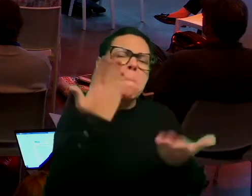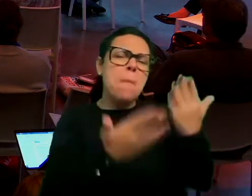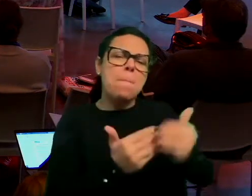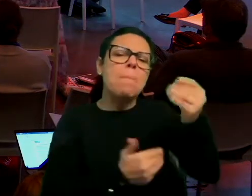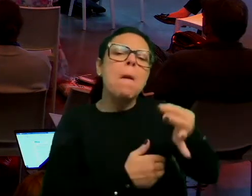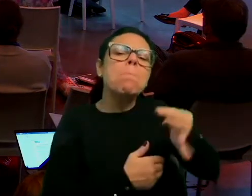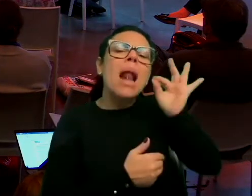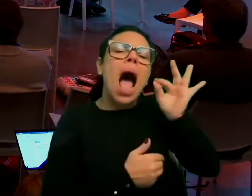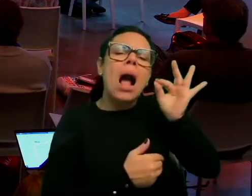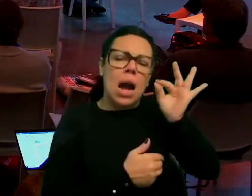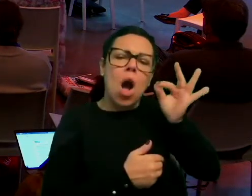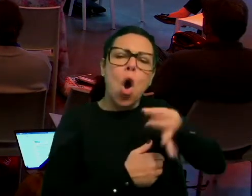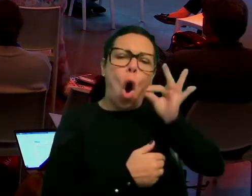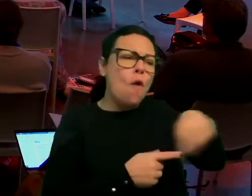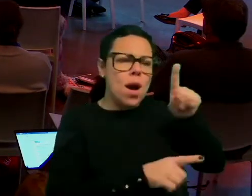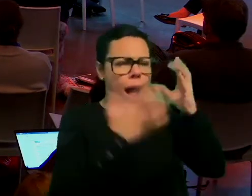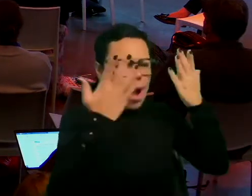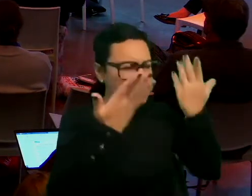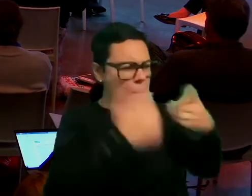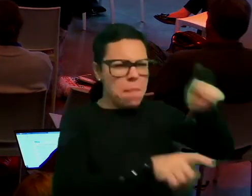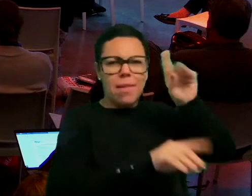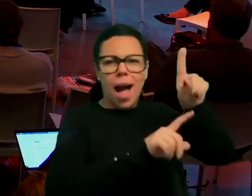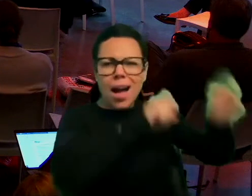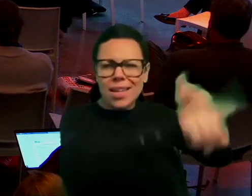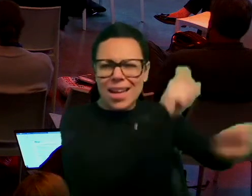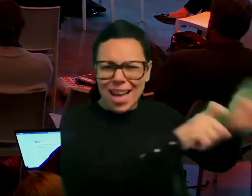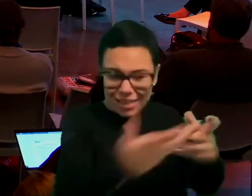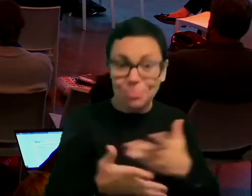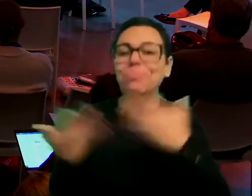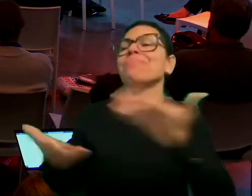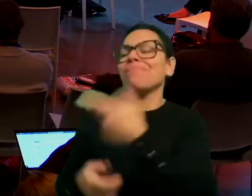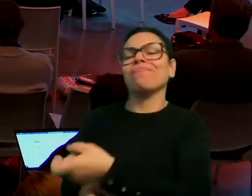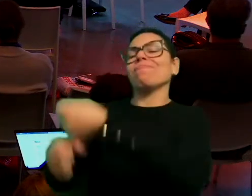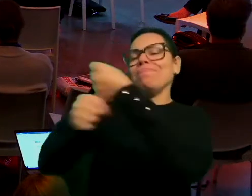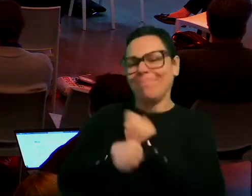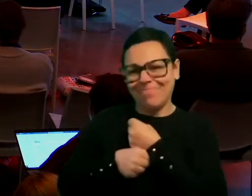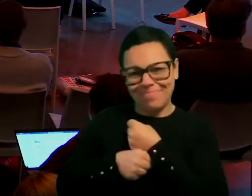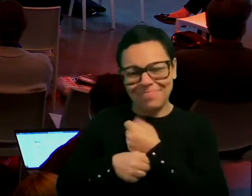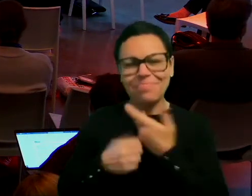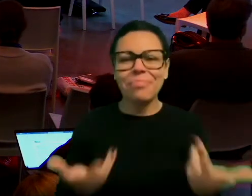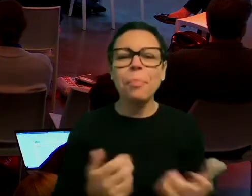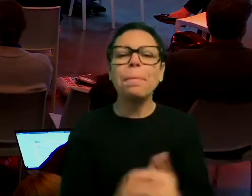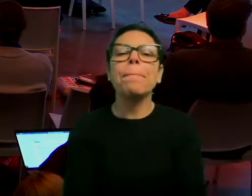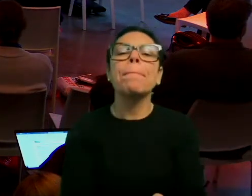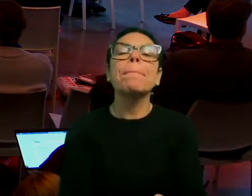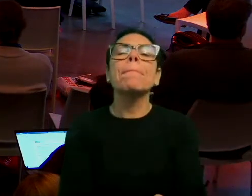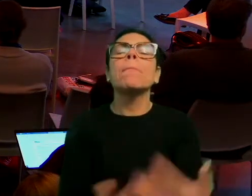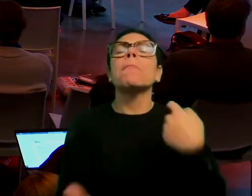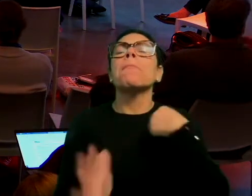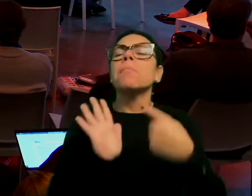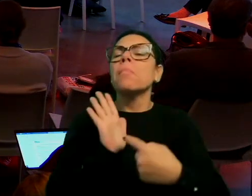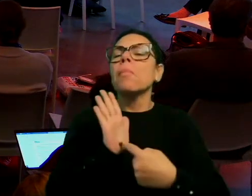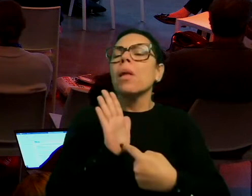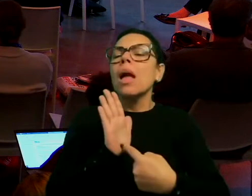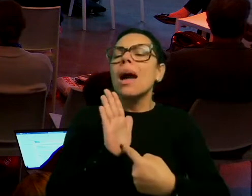try better this time. Yeah. Yeah, it's working. So I would like to share an example that is outside of the EU, but I think it's